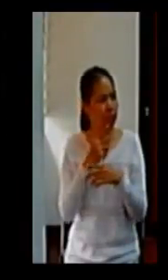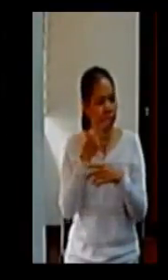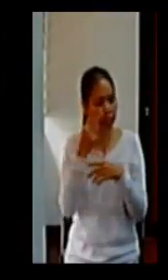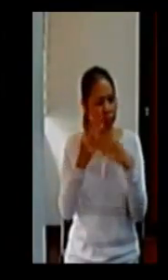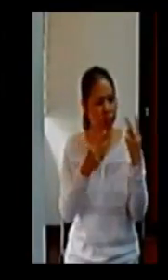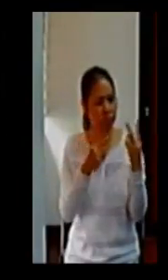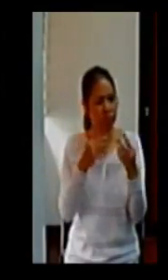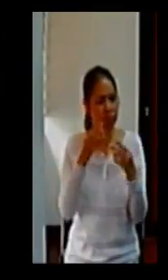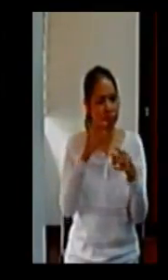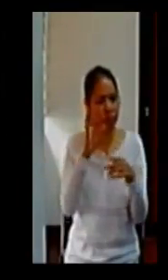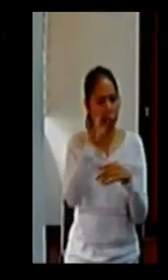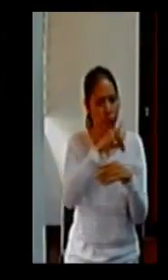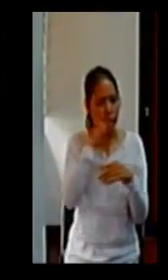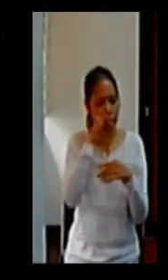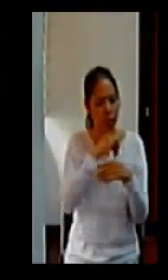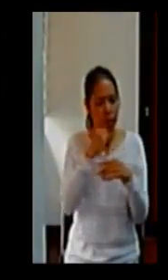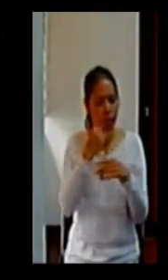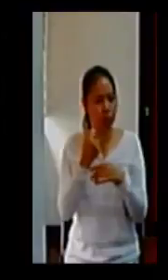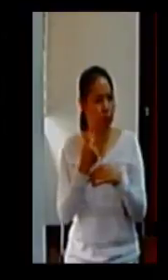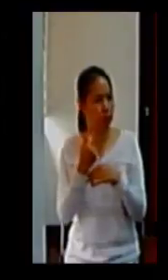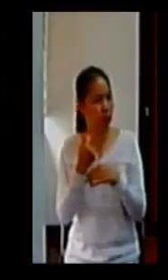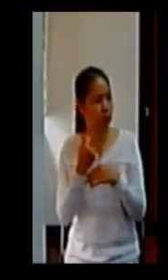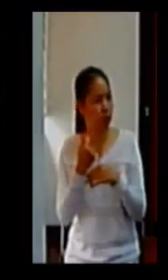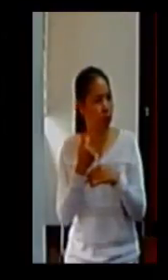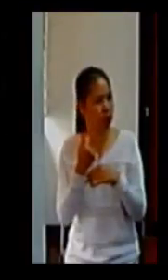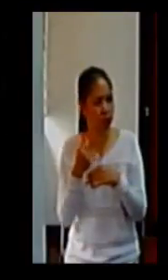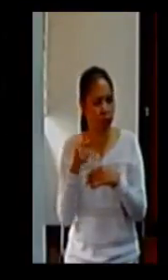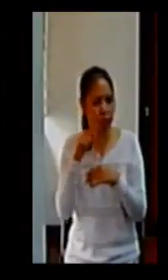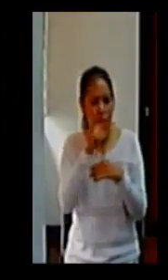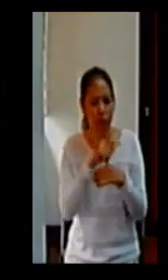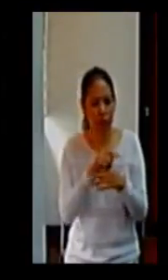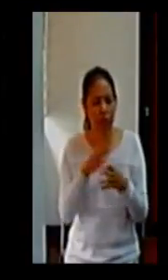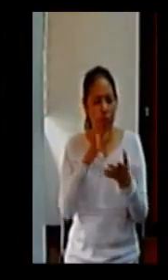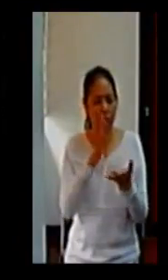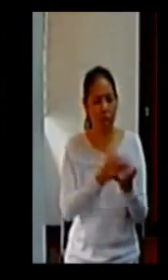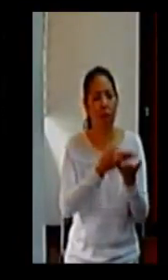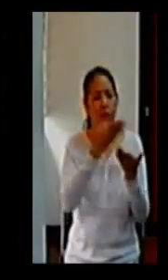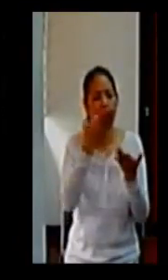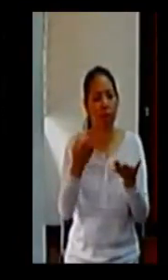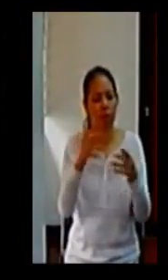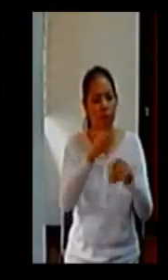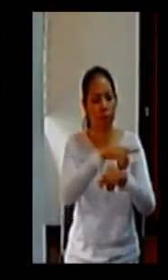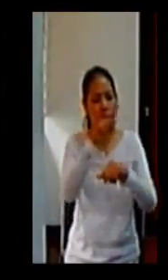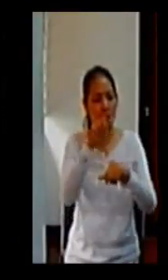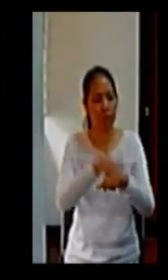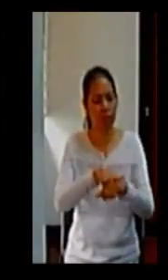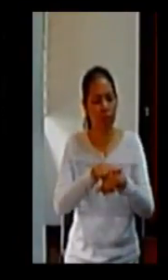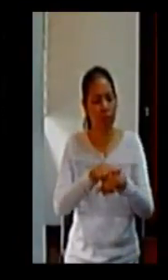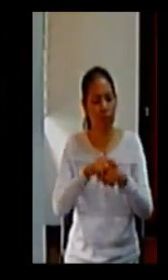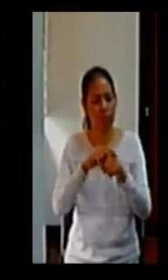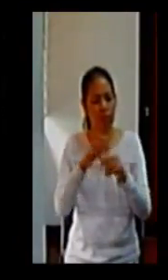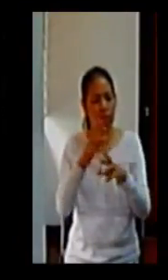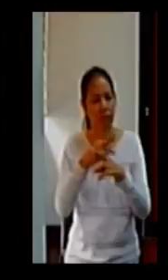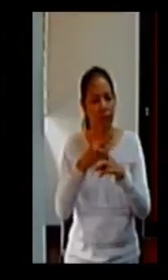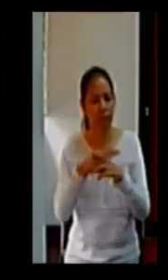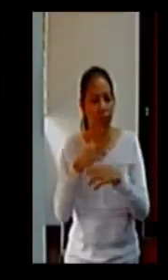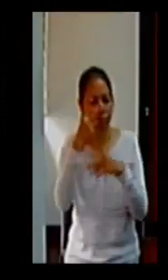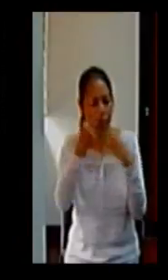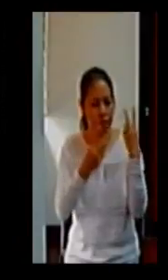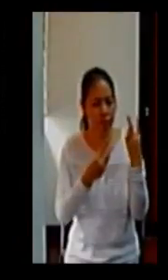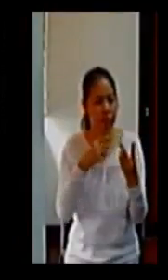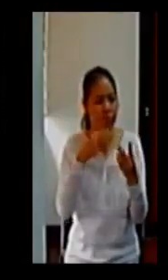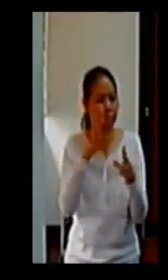lot amounting to around 8M. And he regularly visits the place. I know also